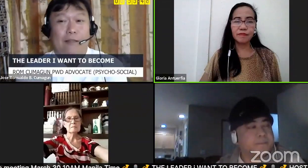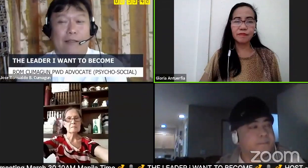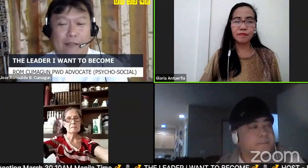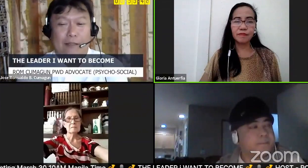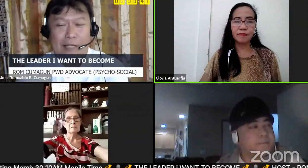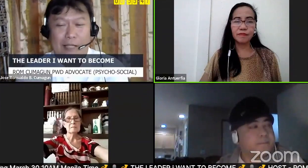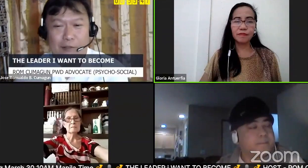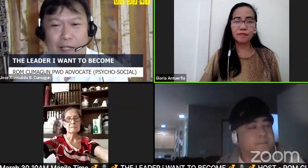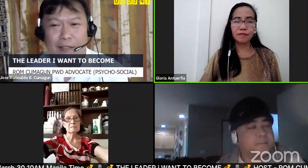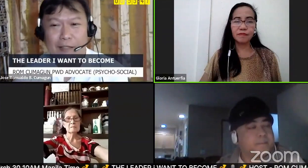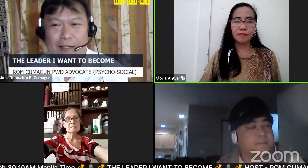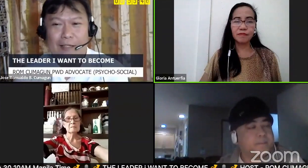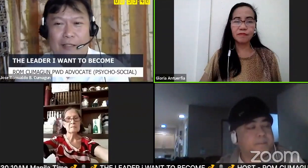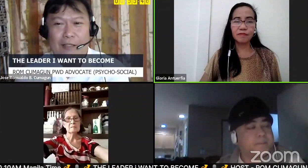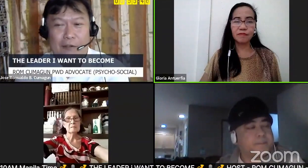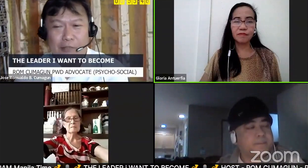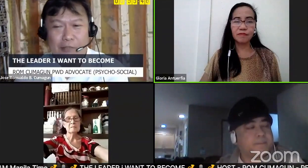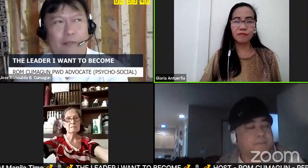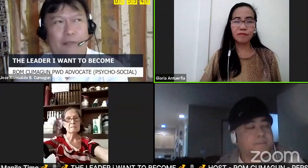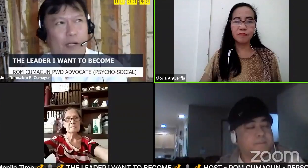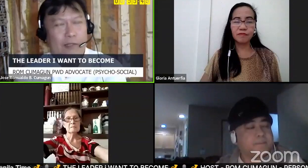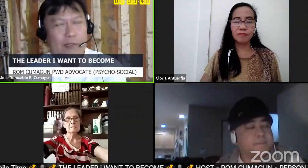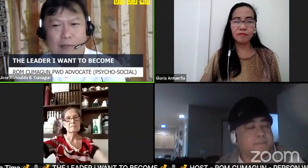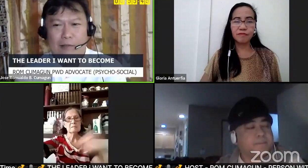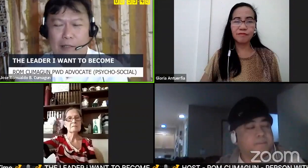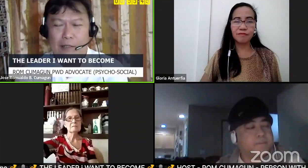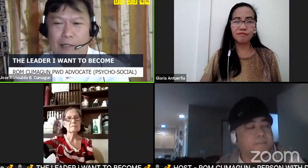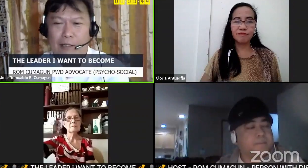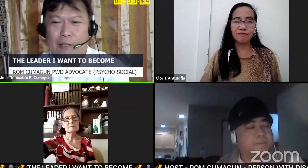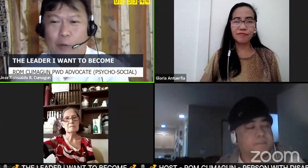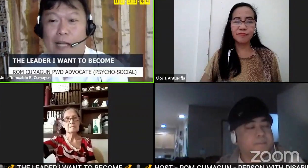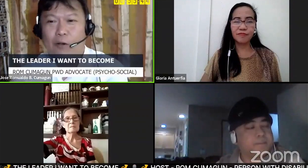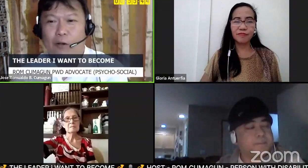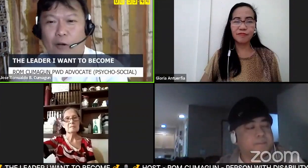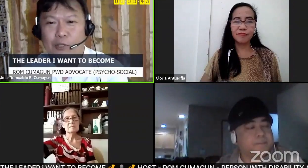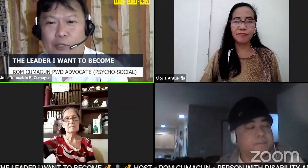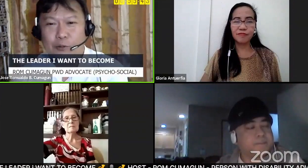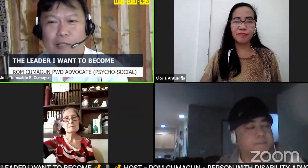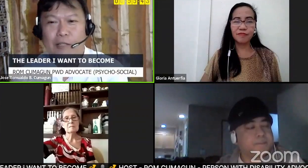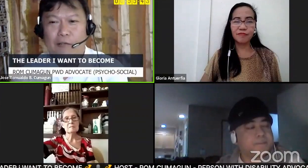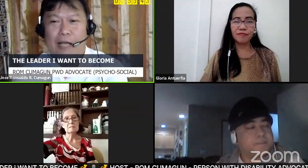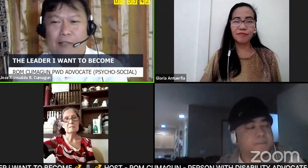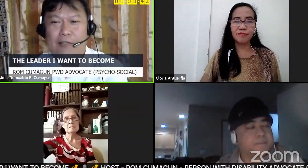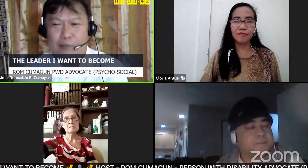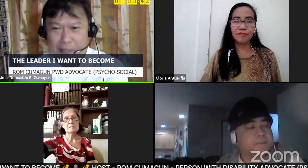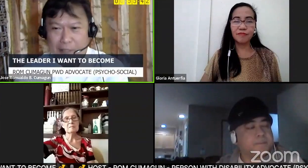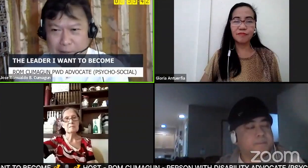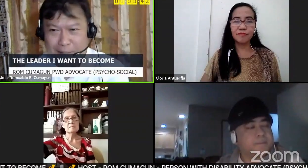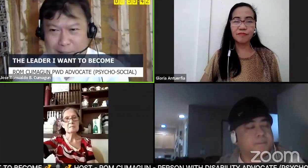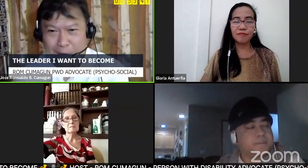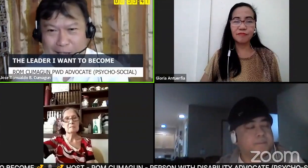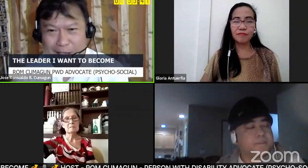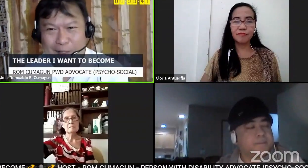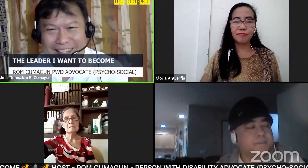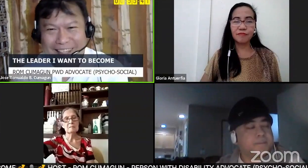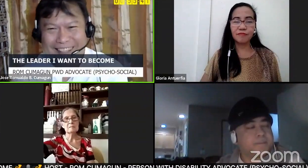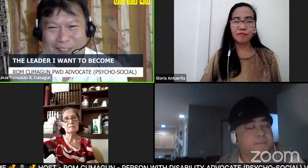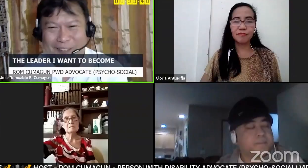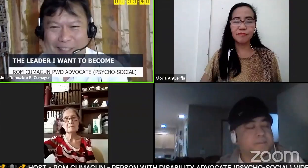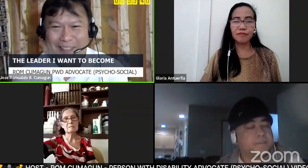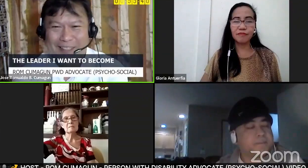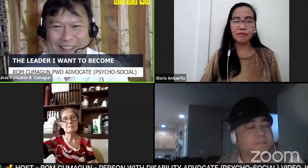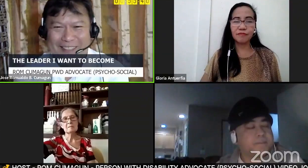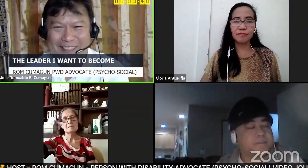But sad to say, the reason was well, not all students have access to internet